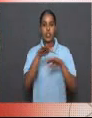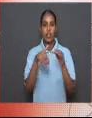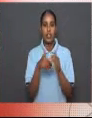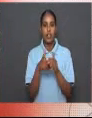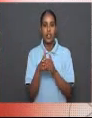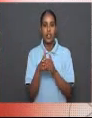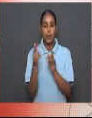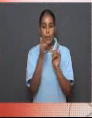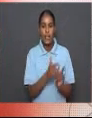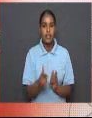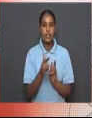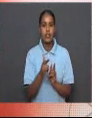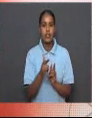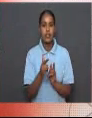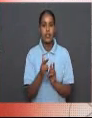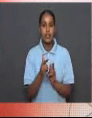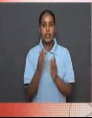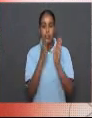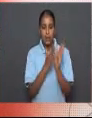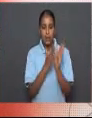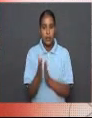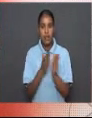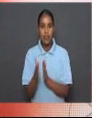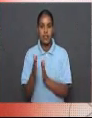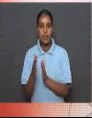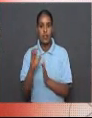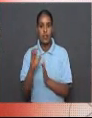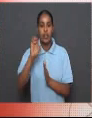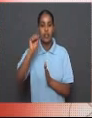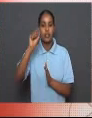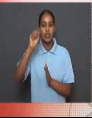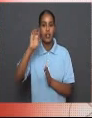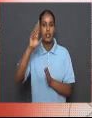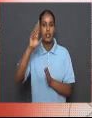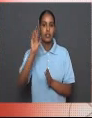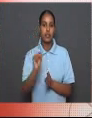general methods of preparing esters.